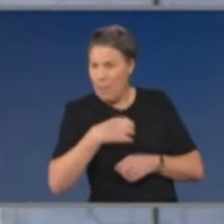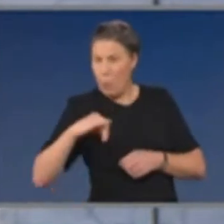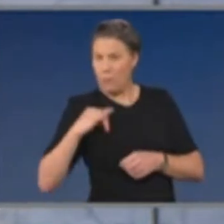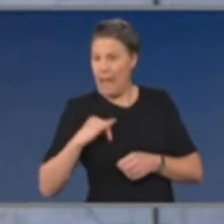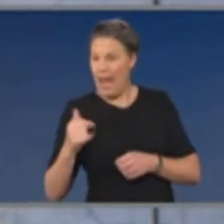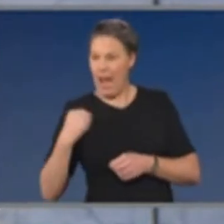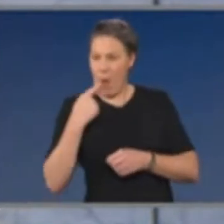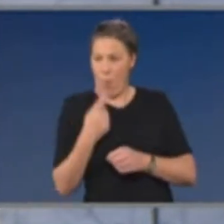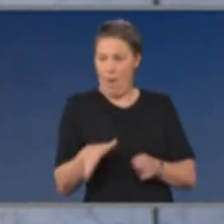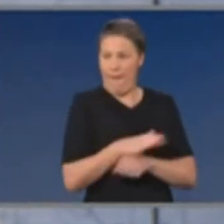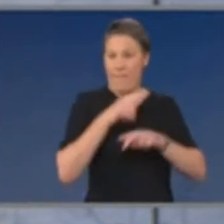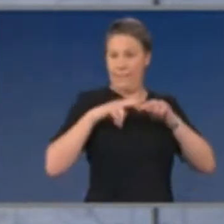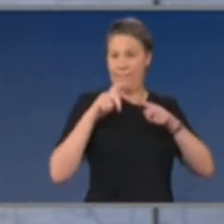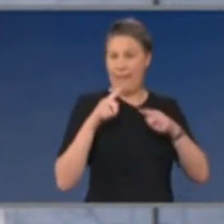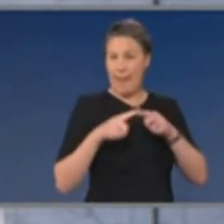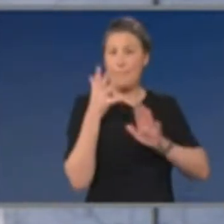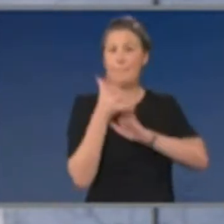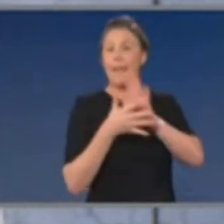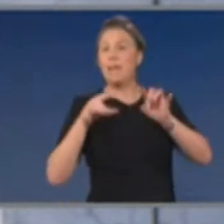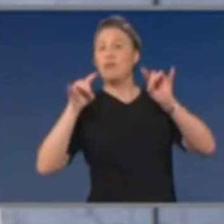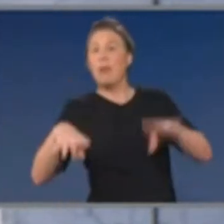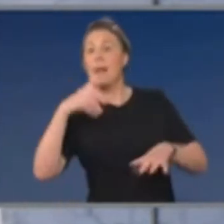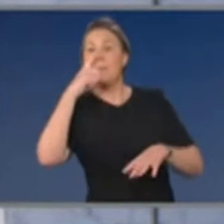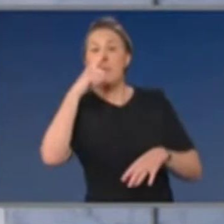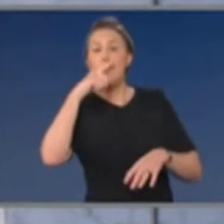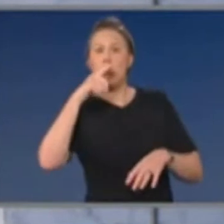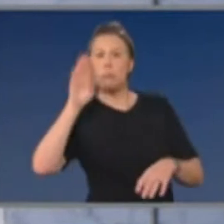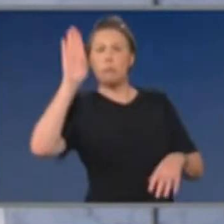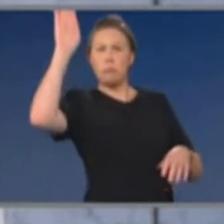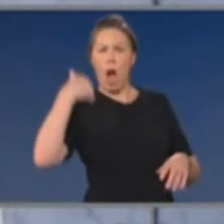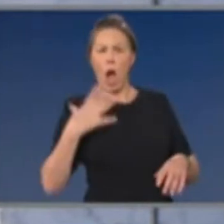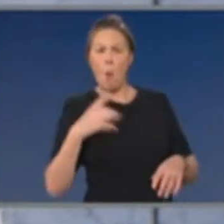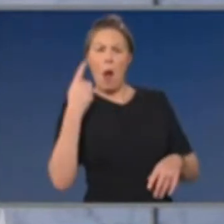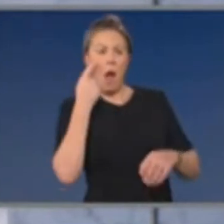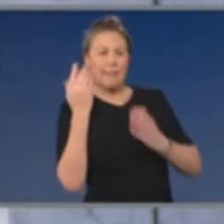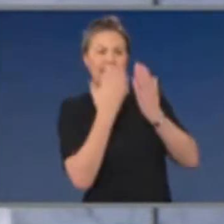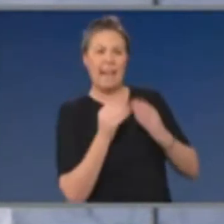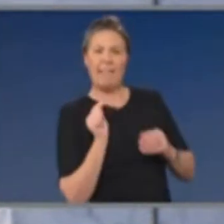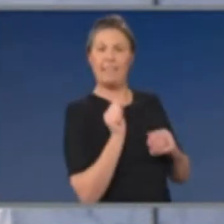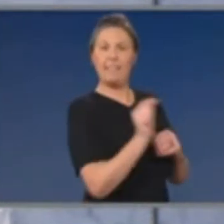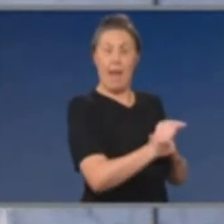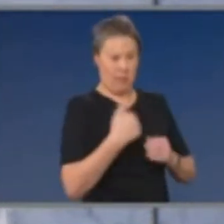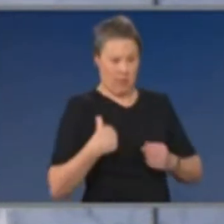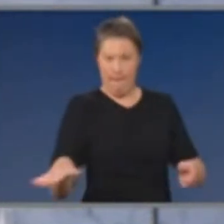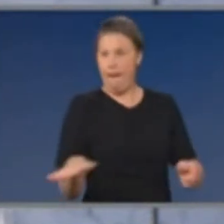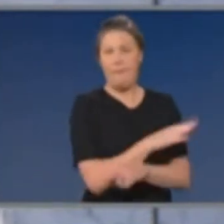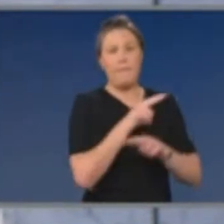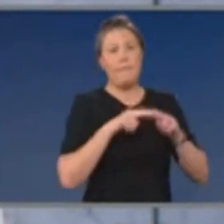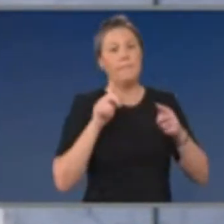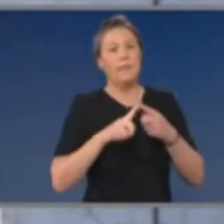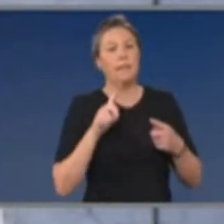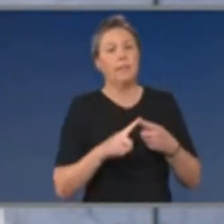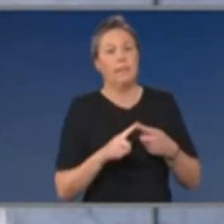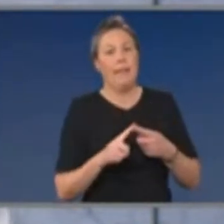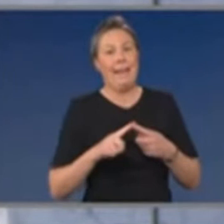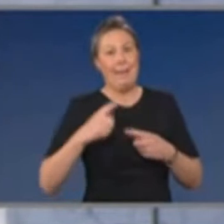want to ensure that Australians, when they put their hands up and say, yes, I want to undertake a vocational education and training